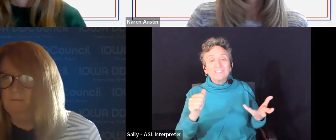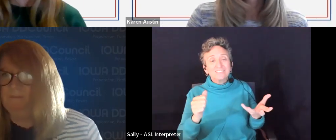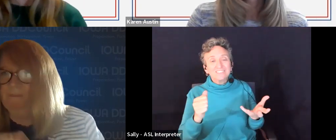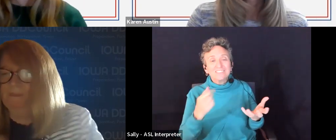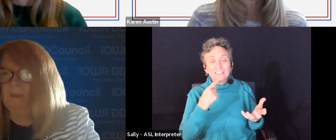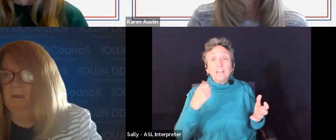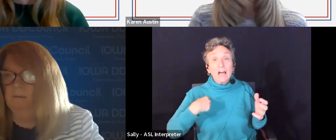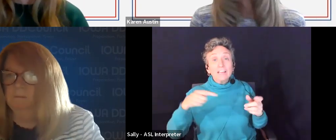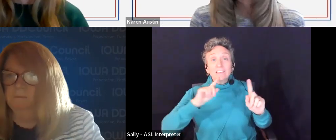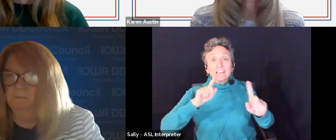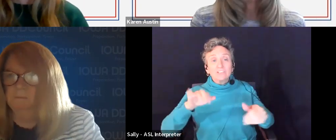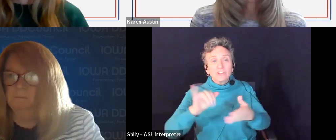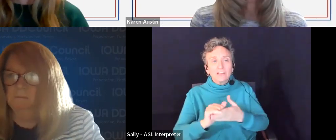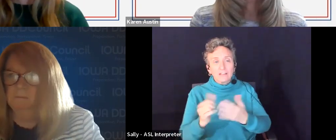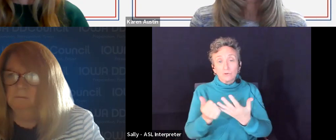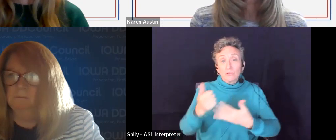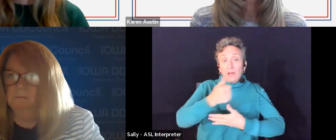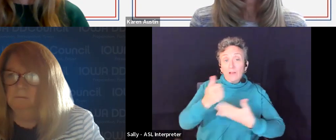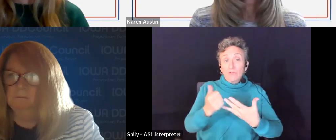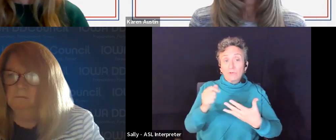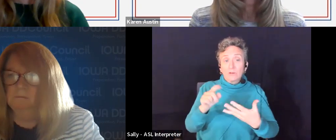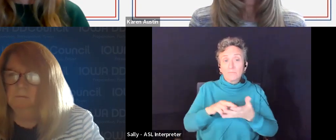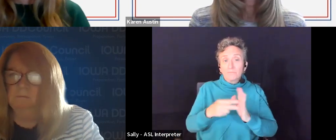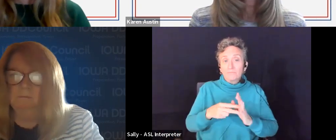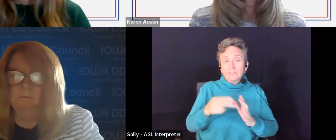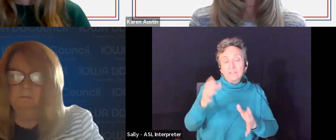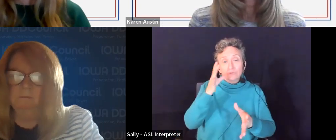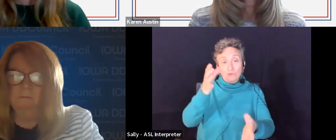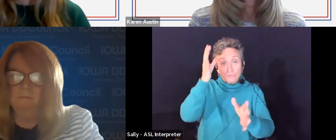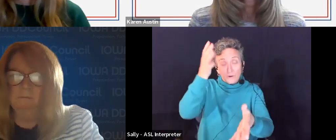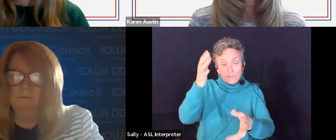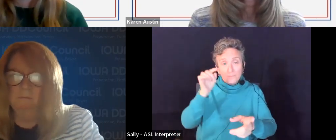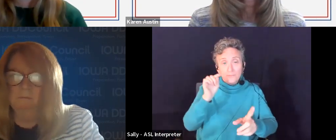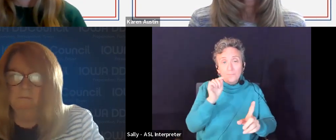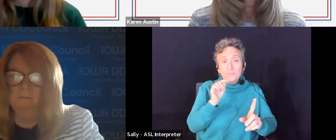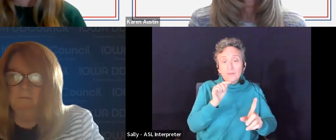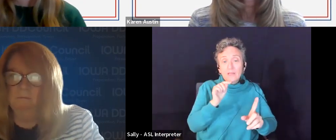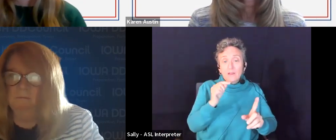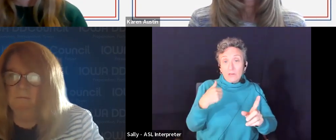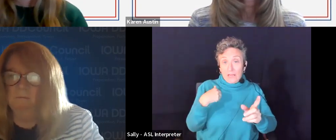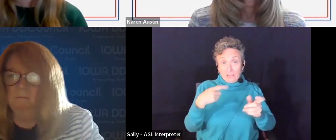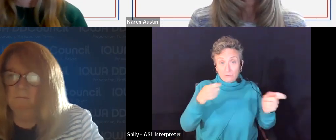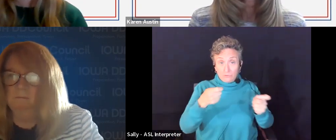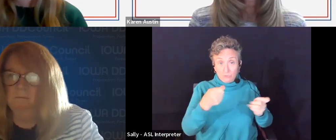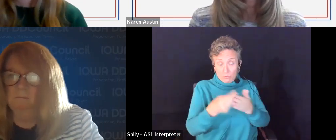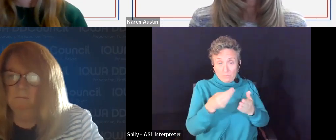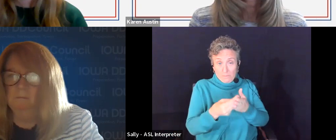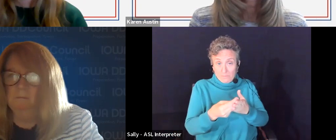So the hierarchy, it would be if the grandparent had control financially